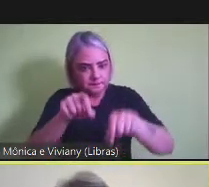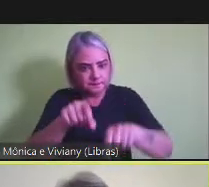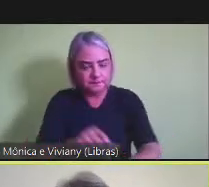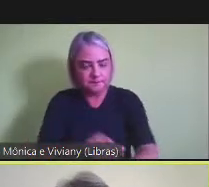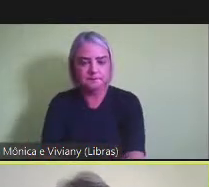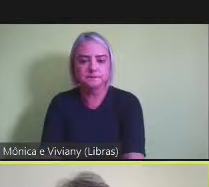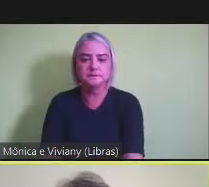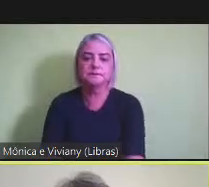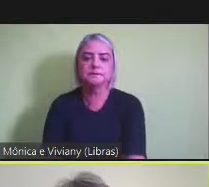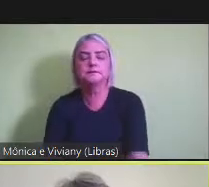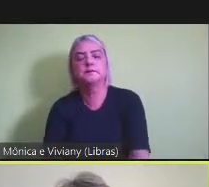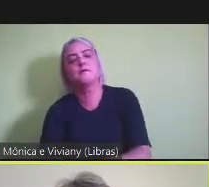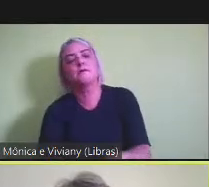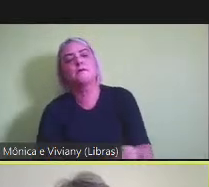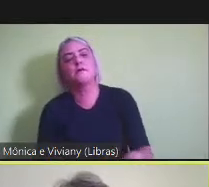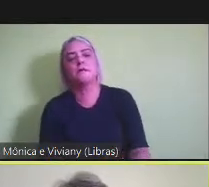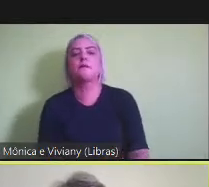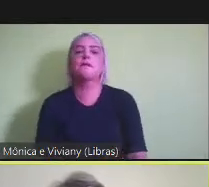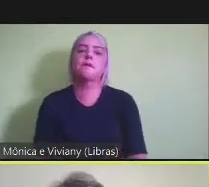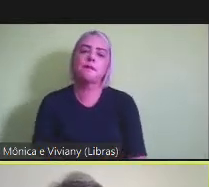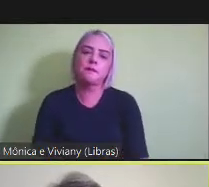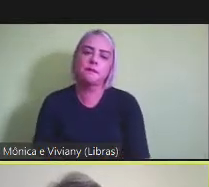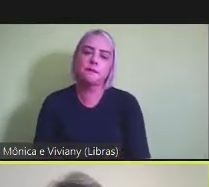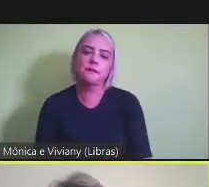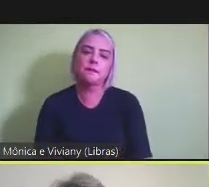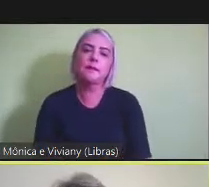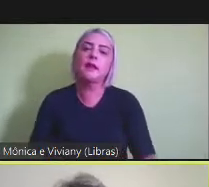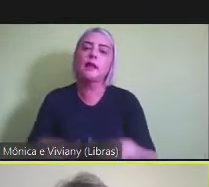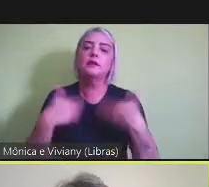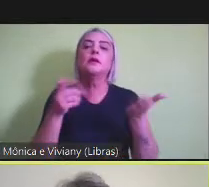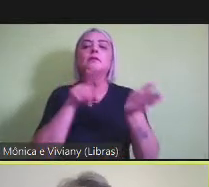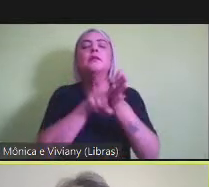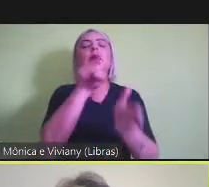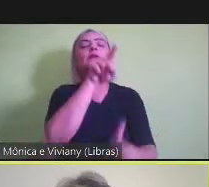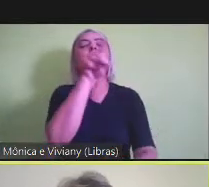more resources to seed, to sow the seeds.